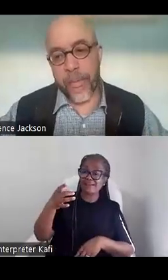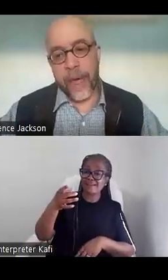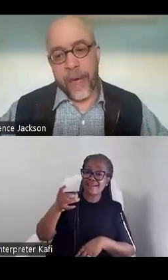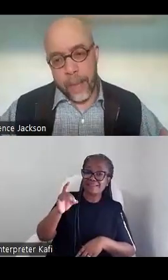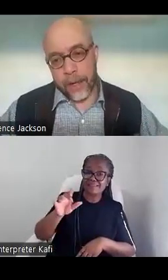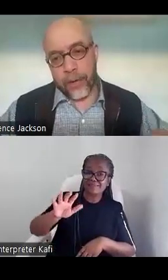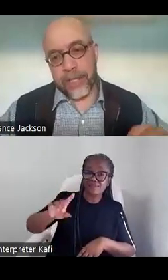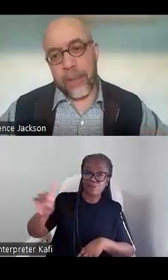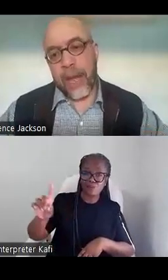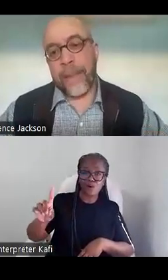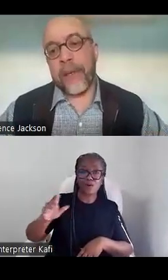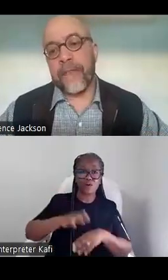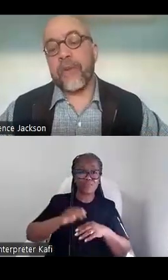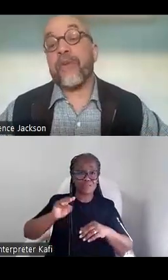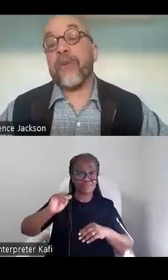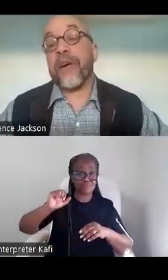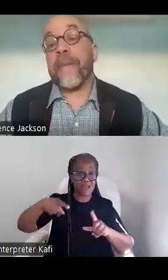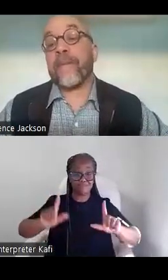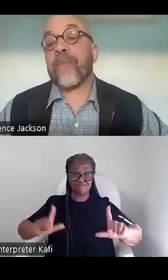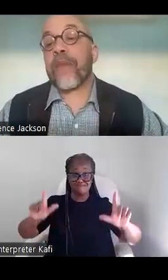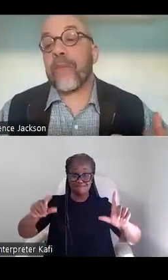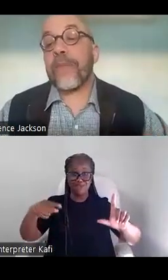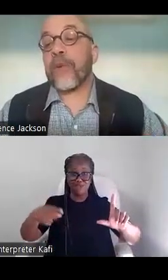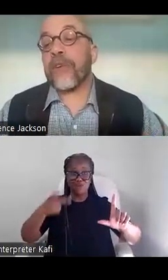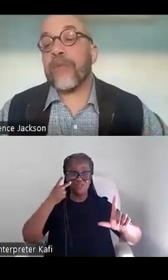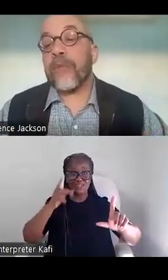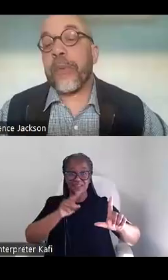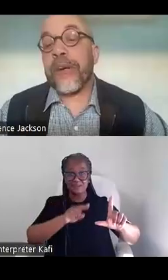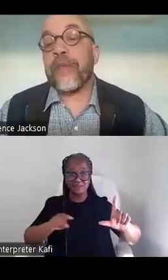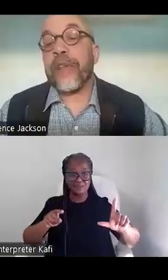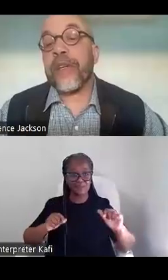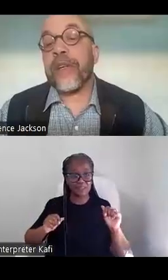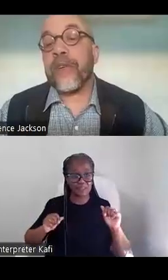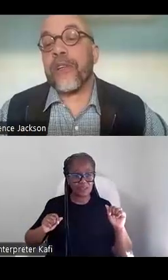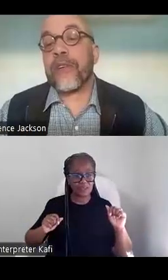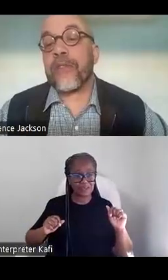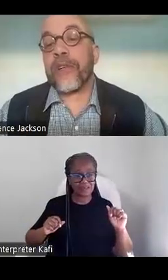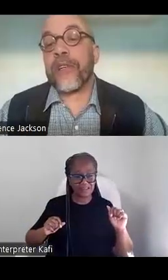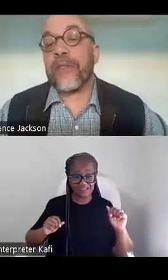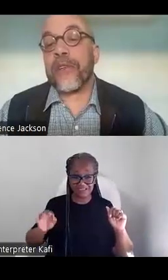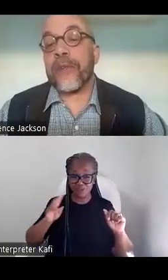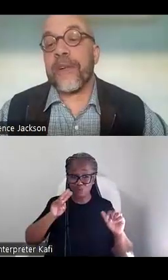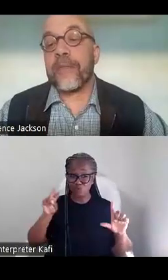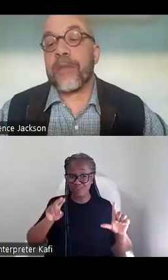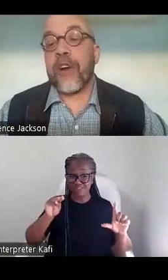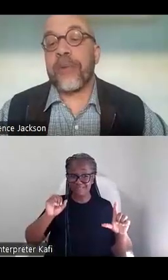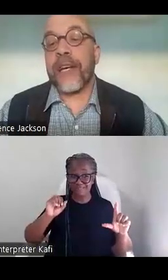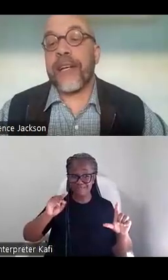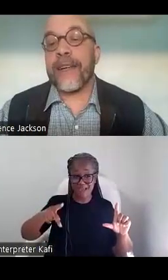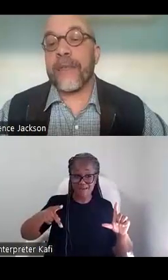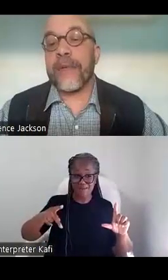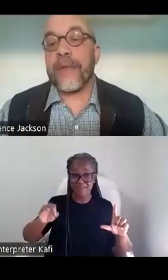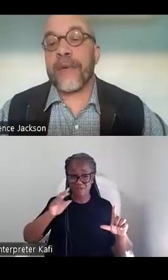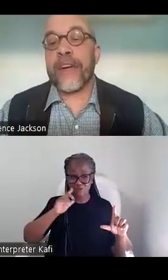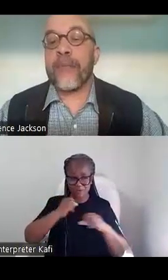century. But on this map, if you could pay really, look really, really sharply, hey,